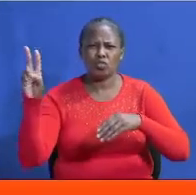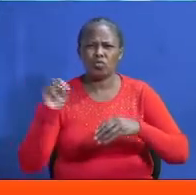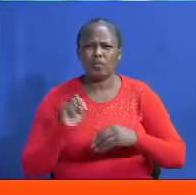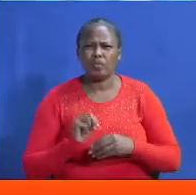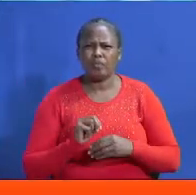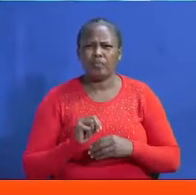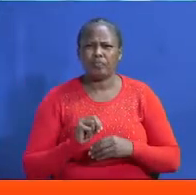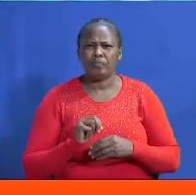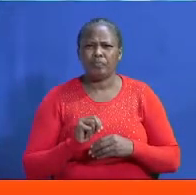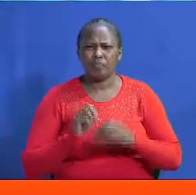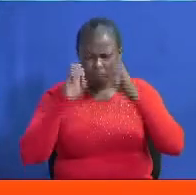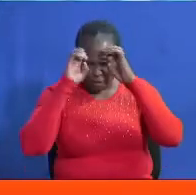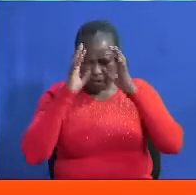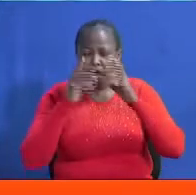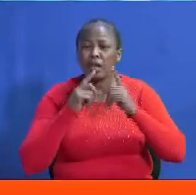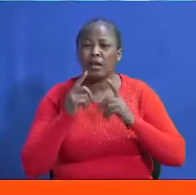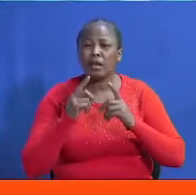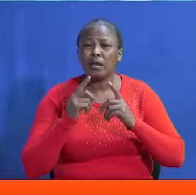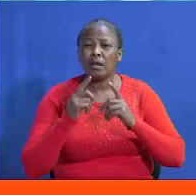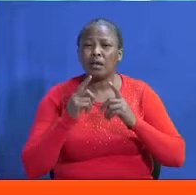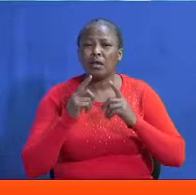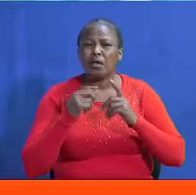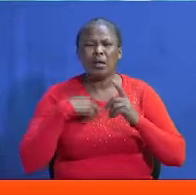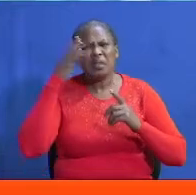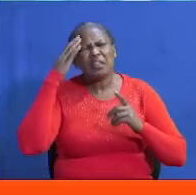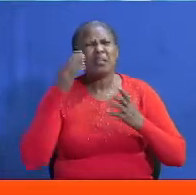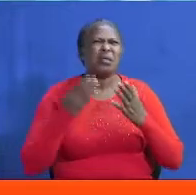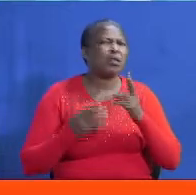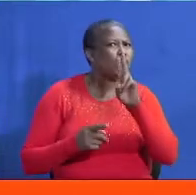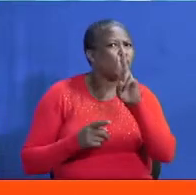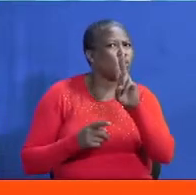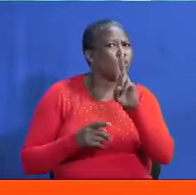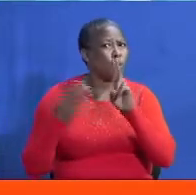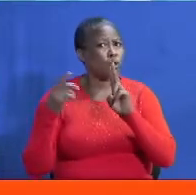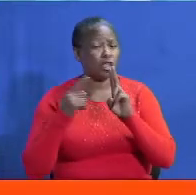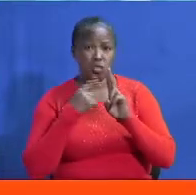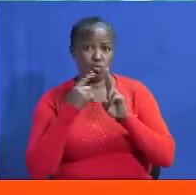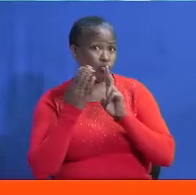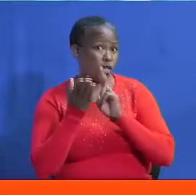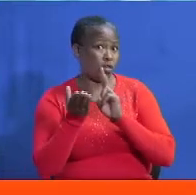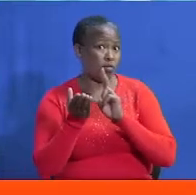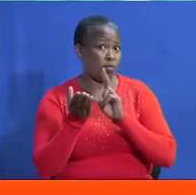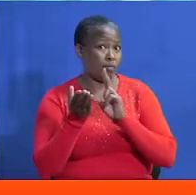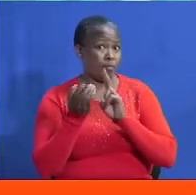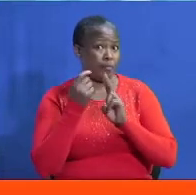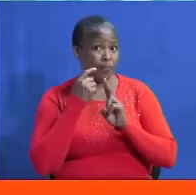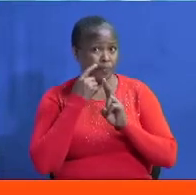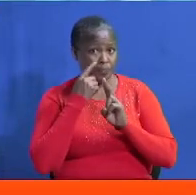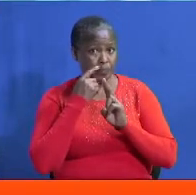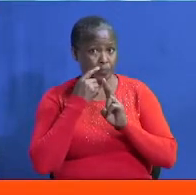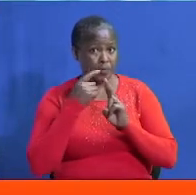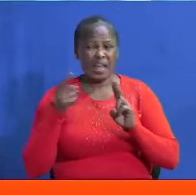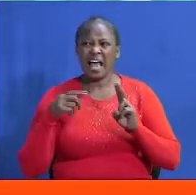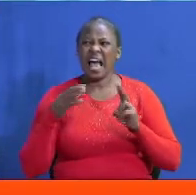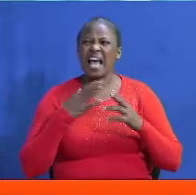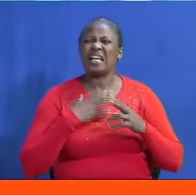Okay, I think I have two things to say. Mm-hmm. The first one is, okay, we don't want to sell something